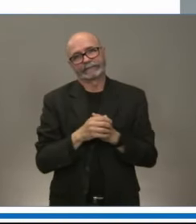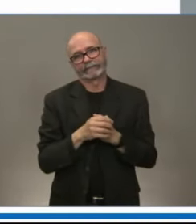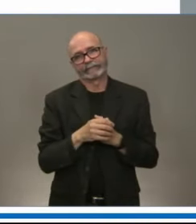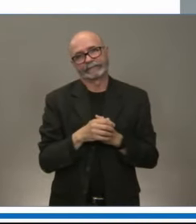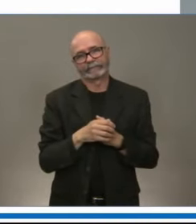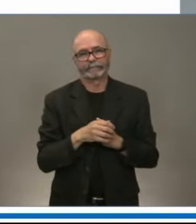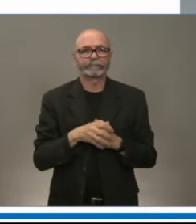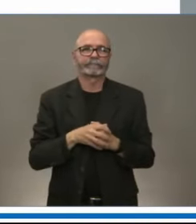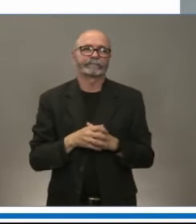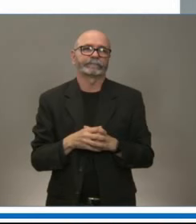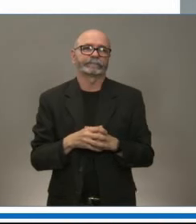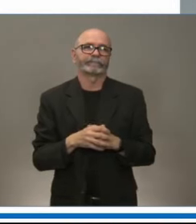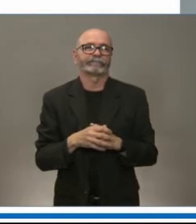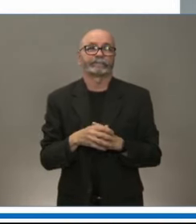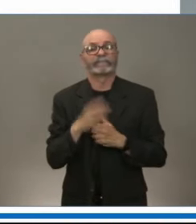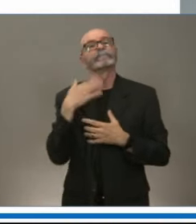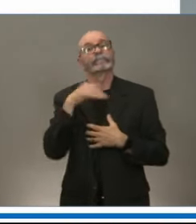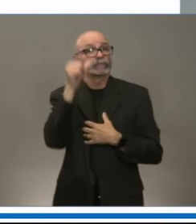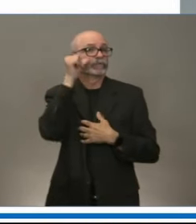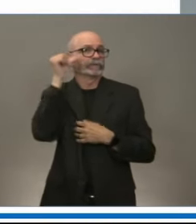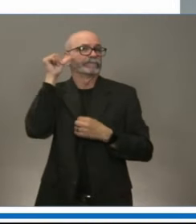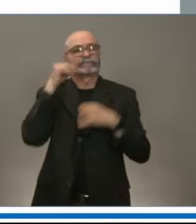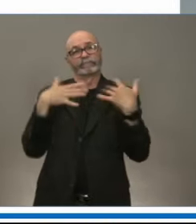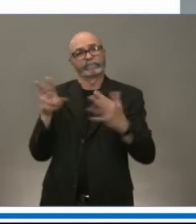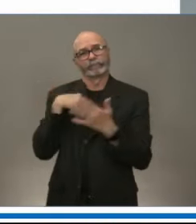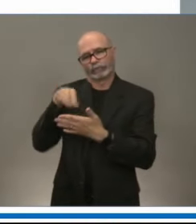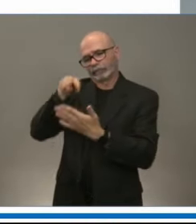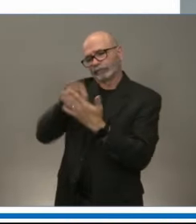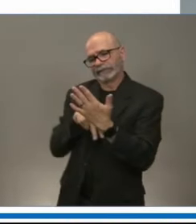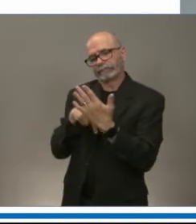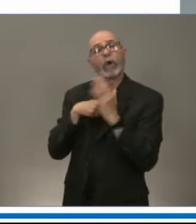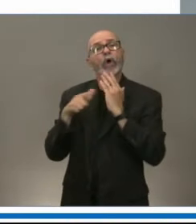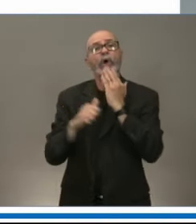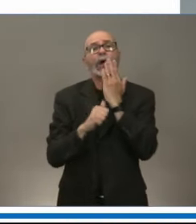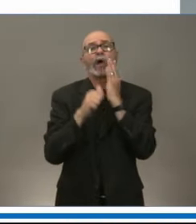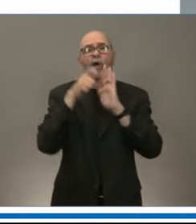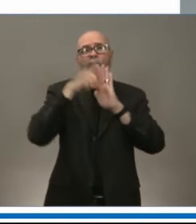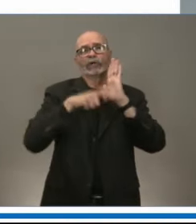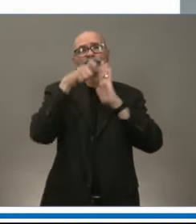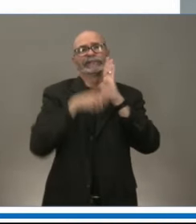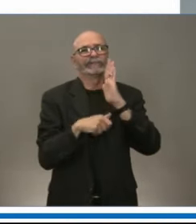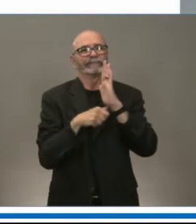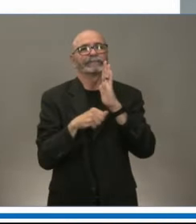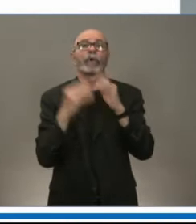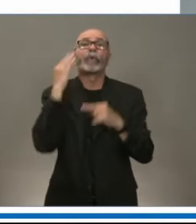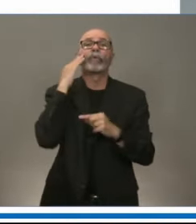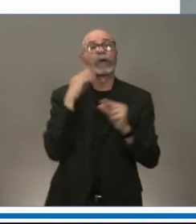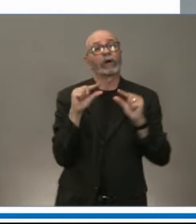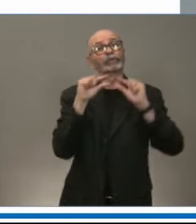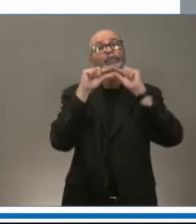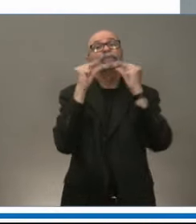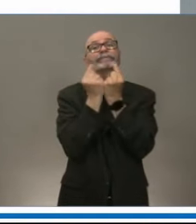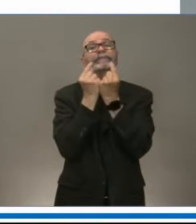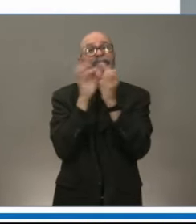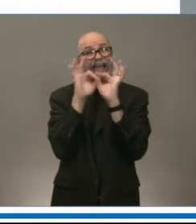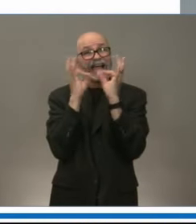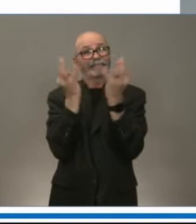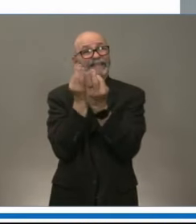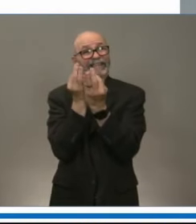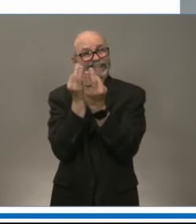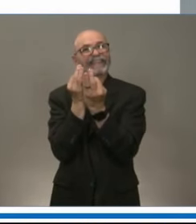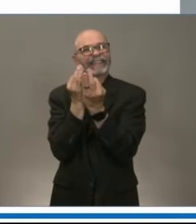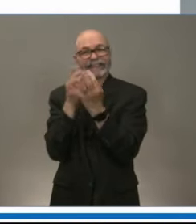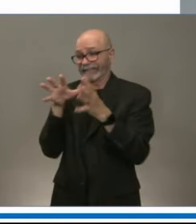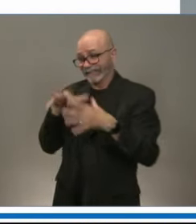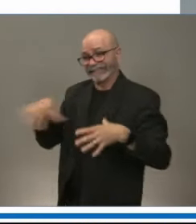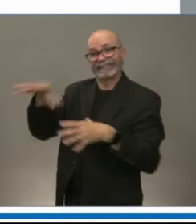was reading an article last night which talked about the concept of family units, and I know not everybody lives in families, but in groups